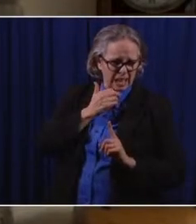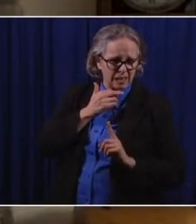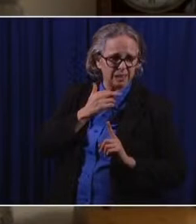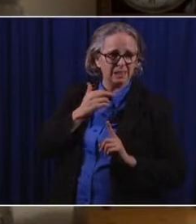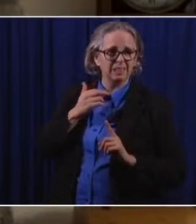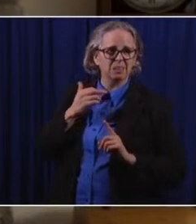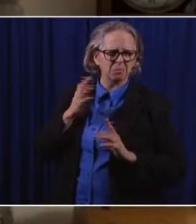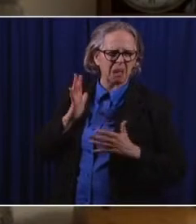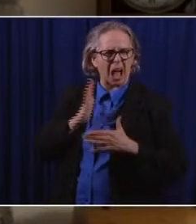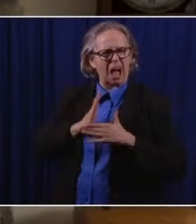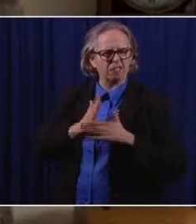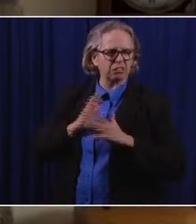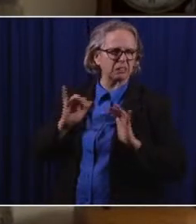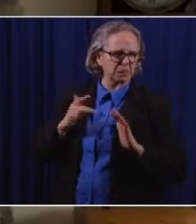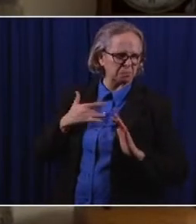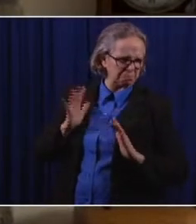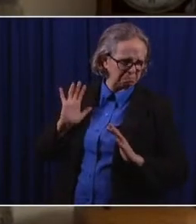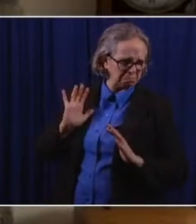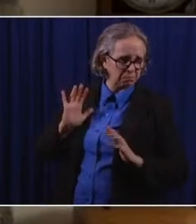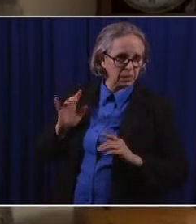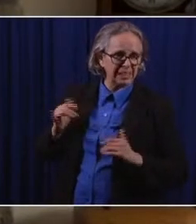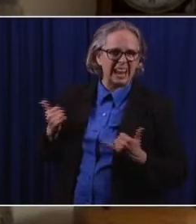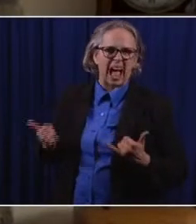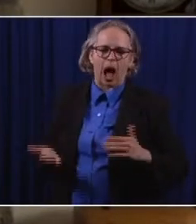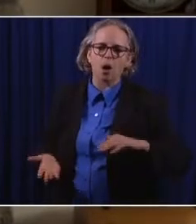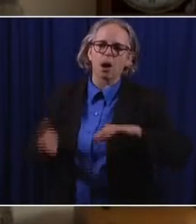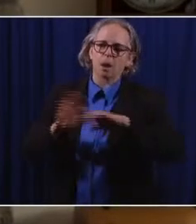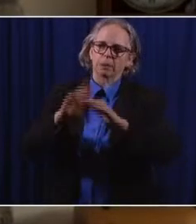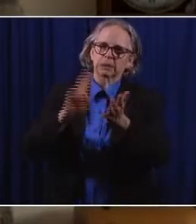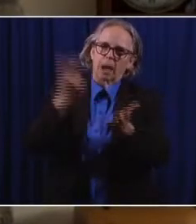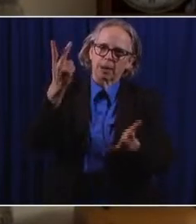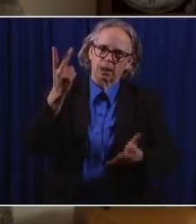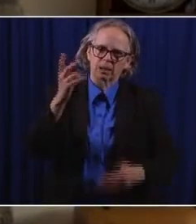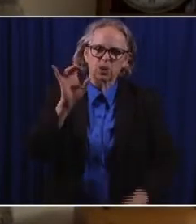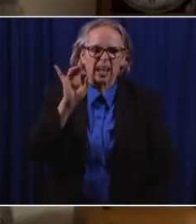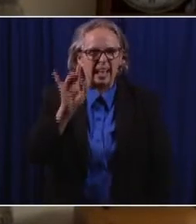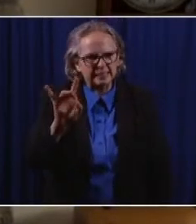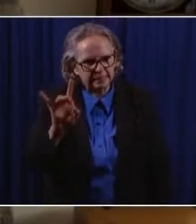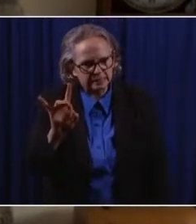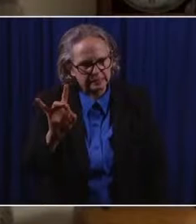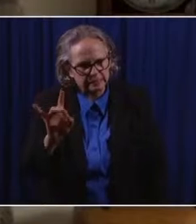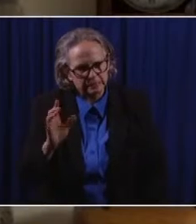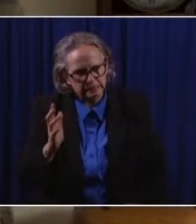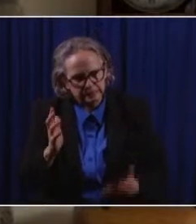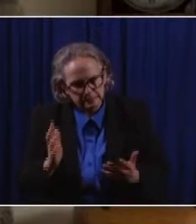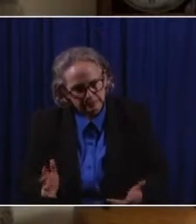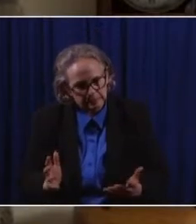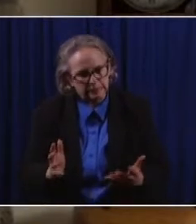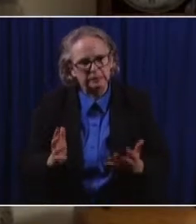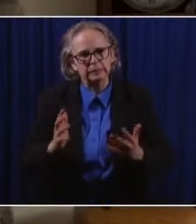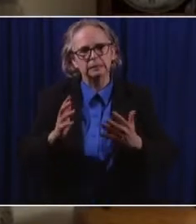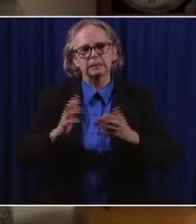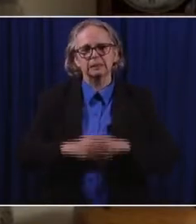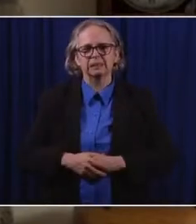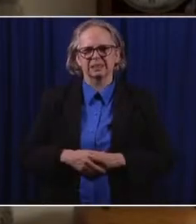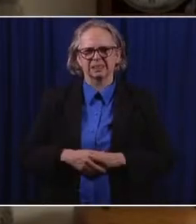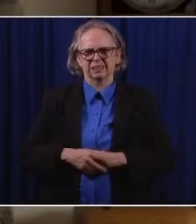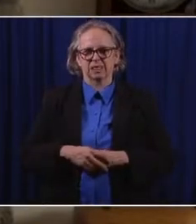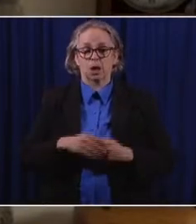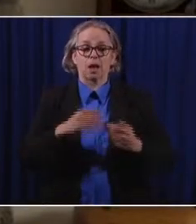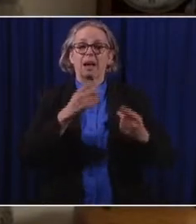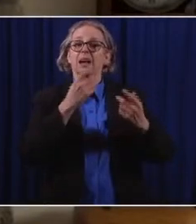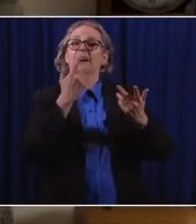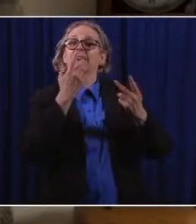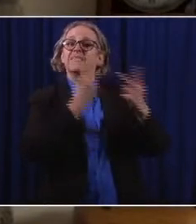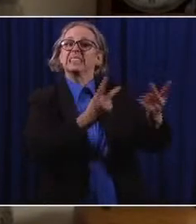to almost 8 average cases per day on September 25th. Outpatient visits for COVID-like illnesses are also